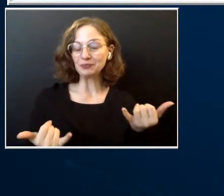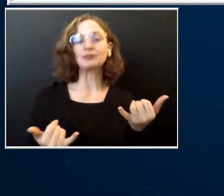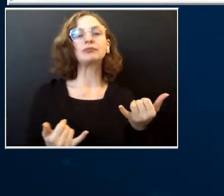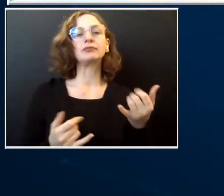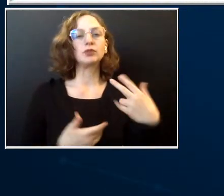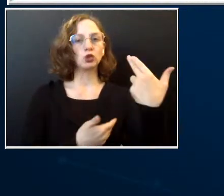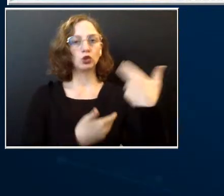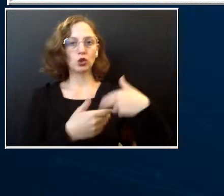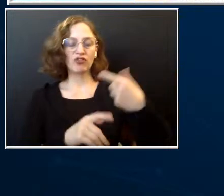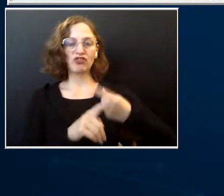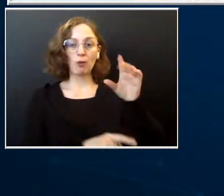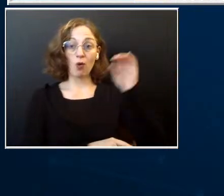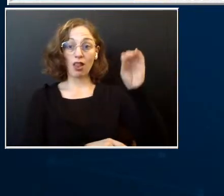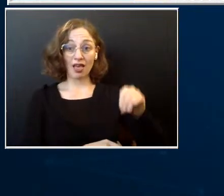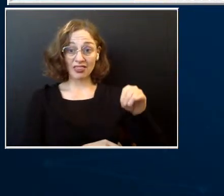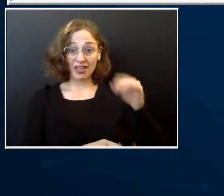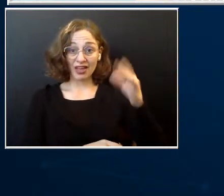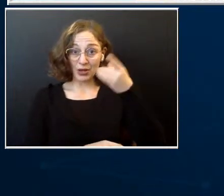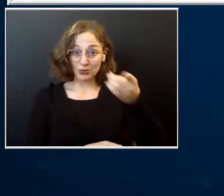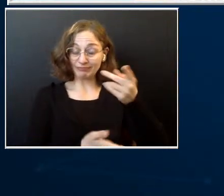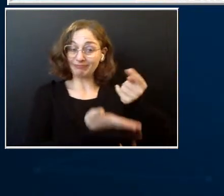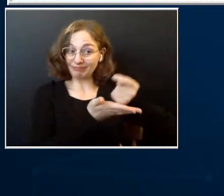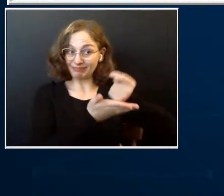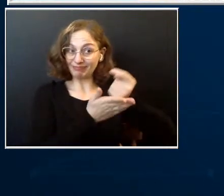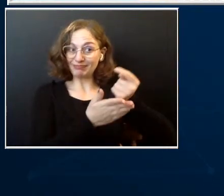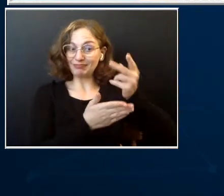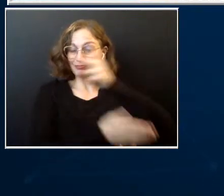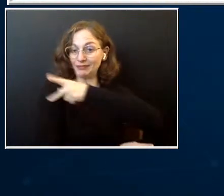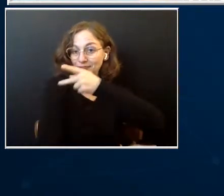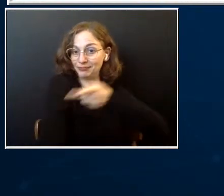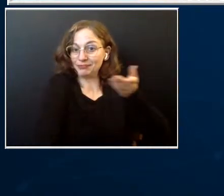treating patients there today. What's the update?